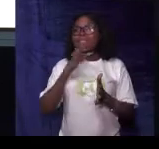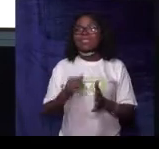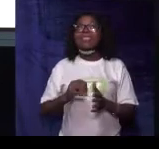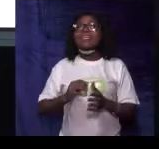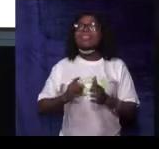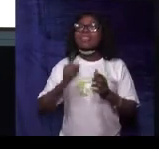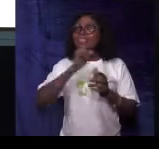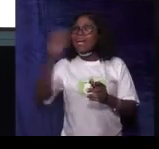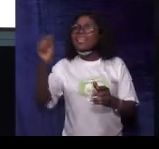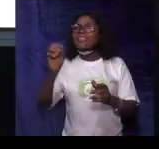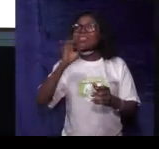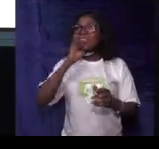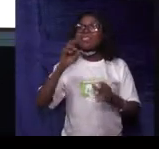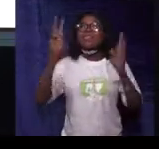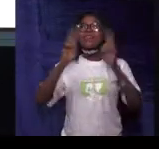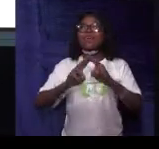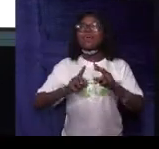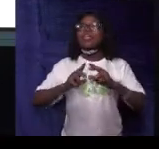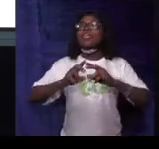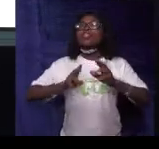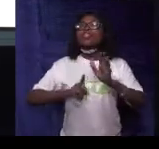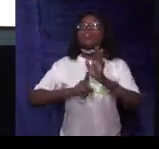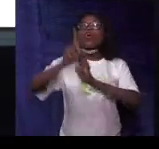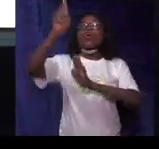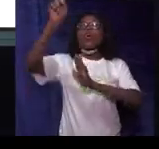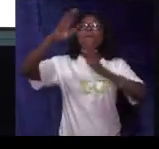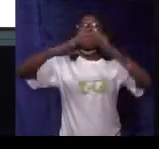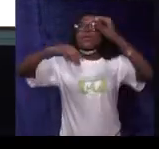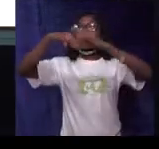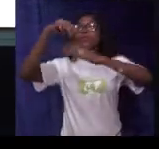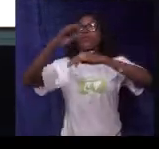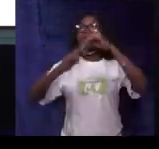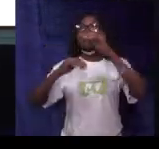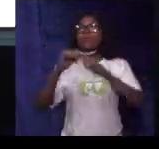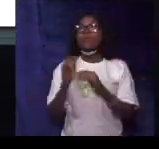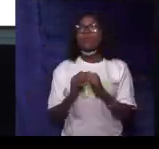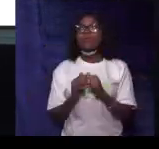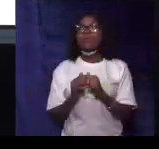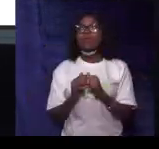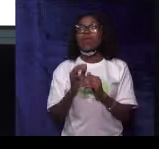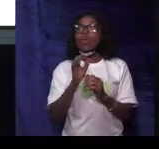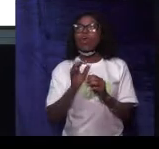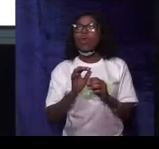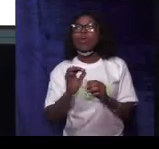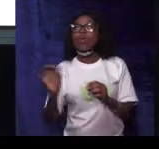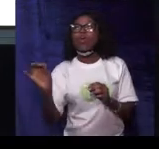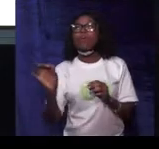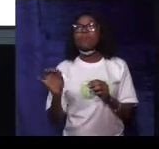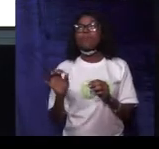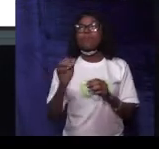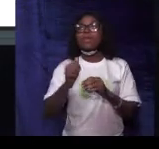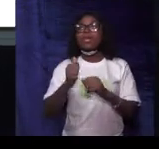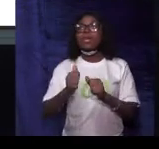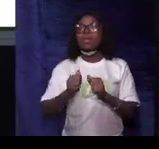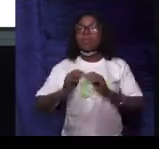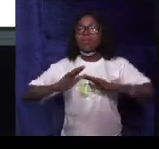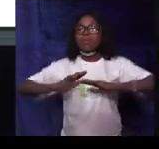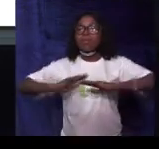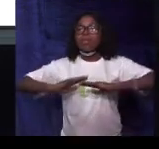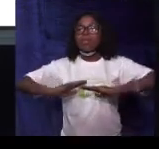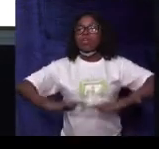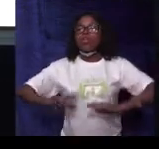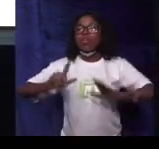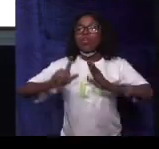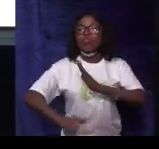dash is a very tall building. Dash is a very tall building. Option A, a